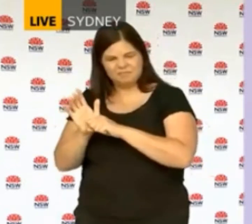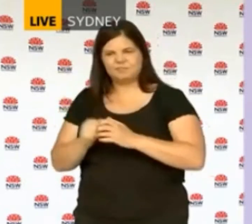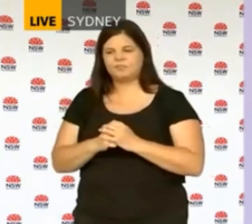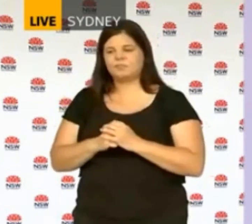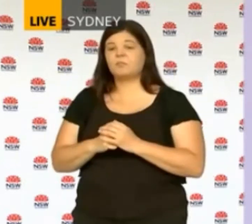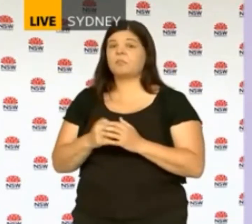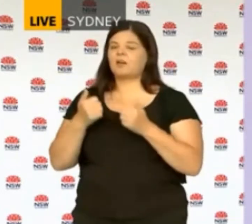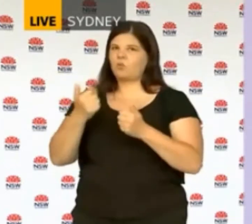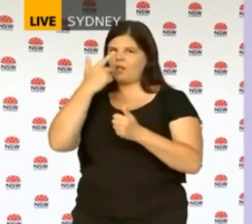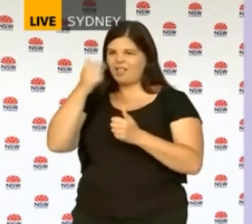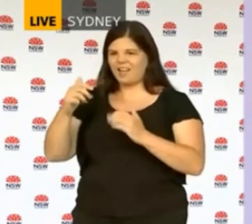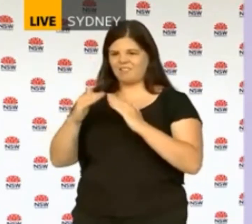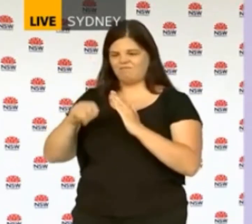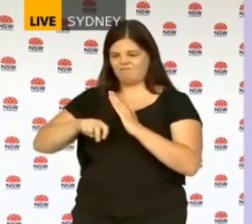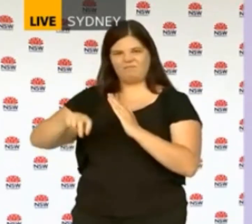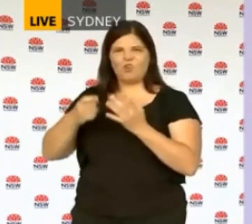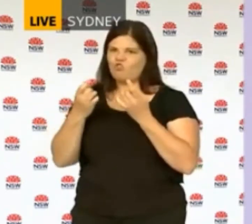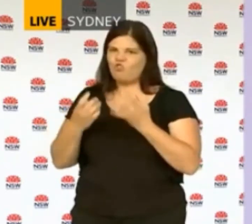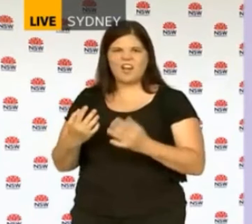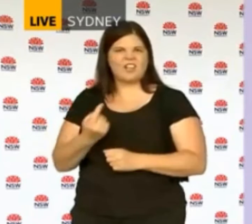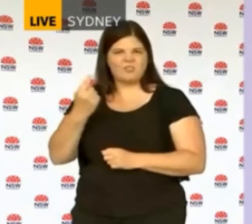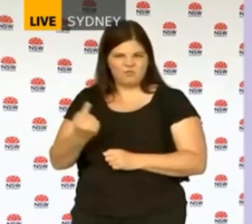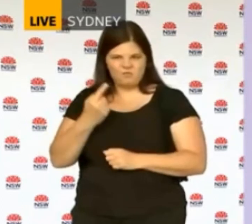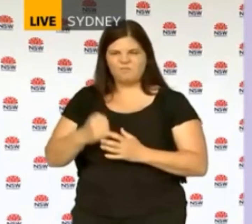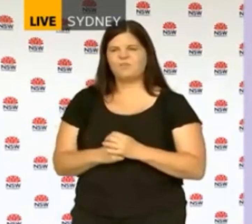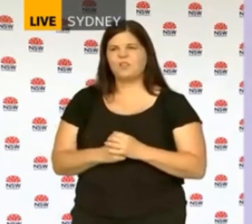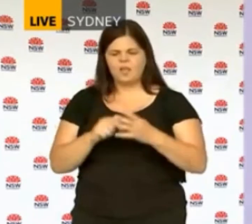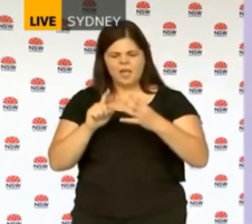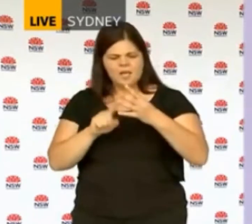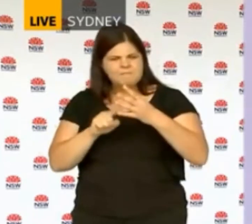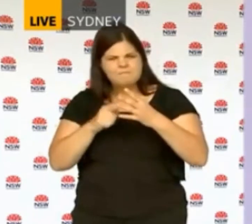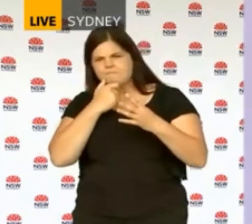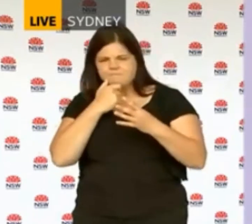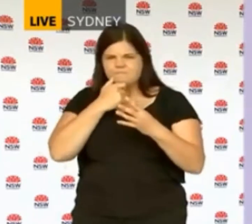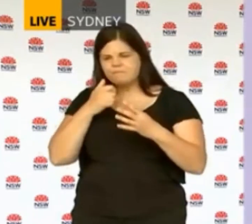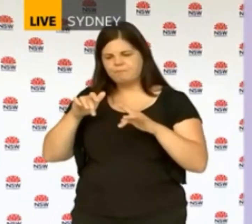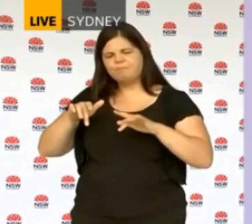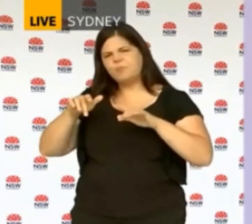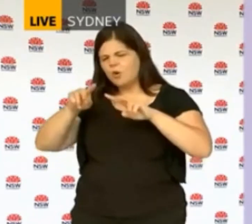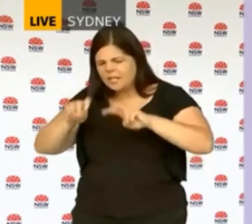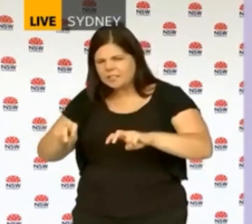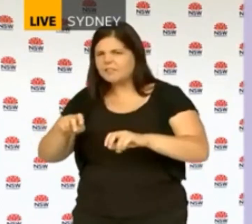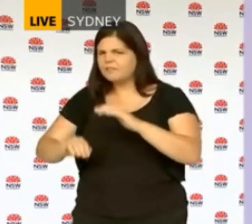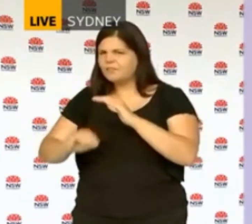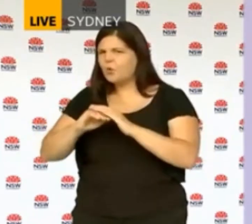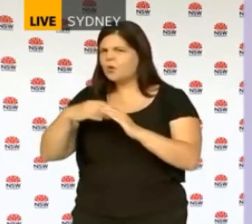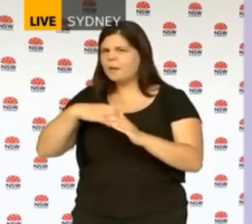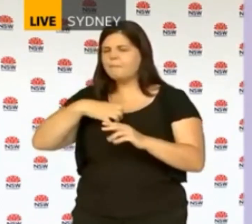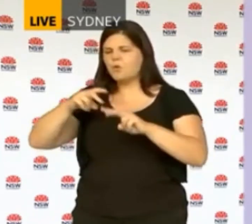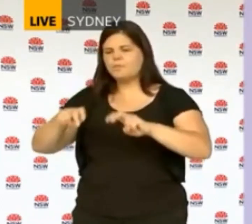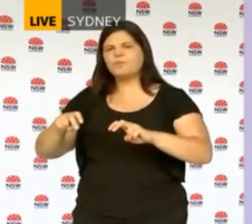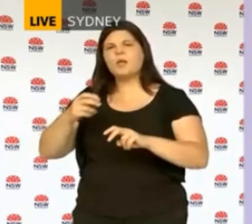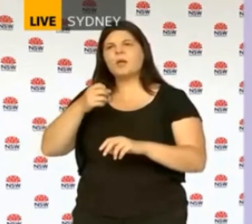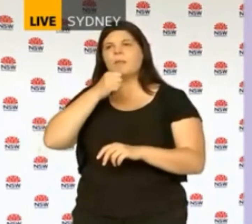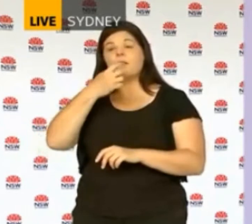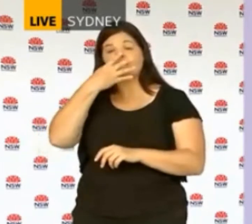for the full infectious period. 1 case remains under investigation, and that's a gentleman in his 40s from the northern zone of the Northern